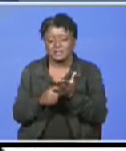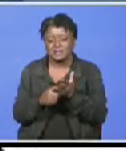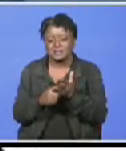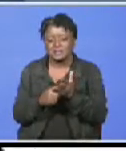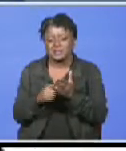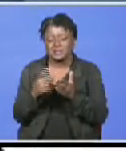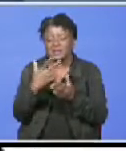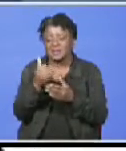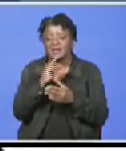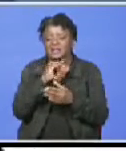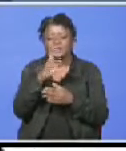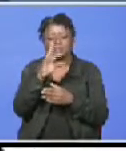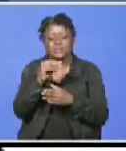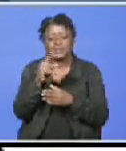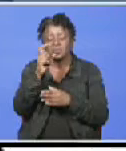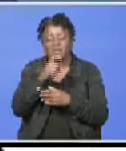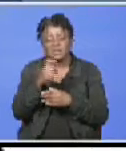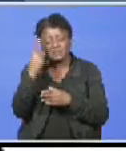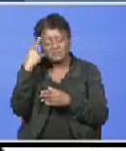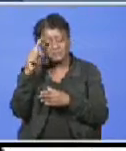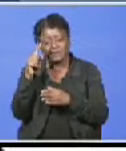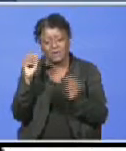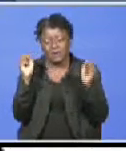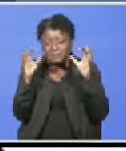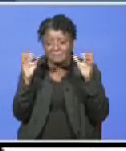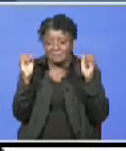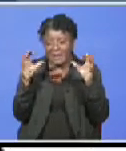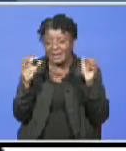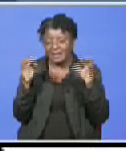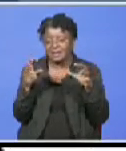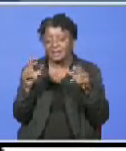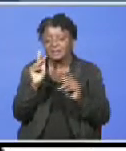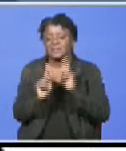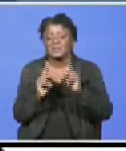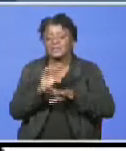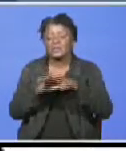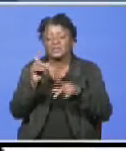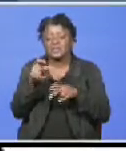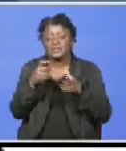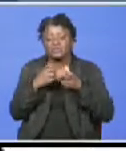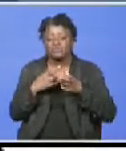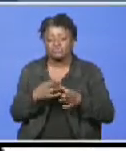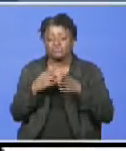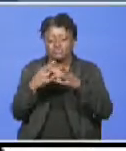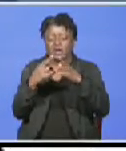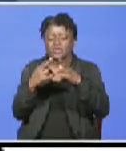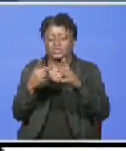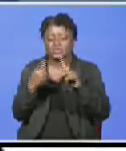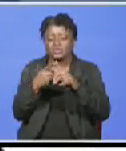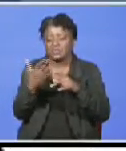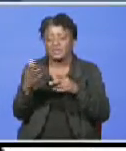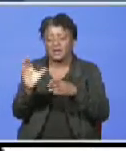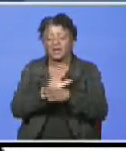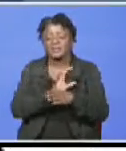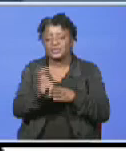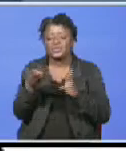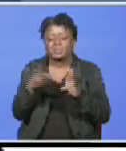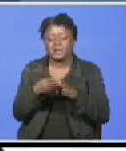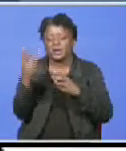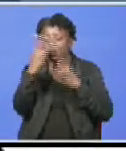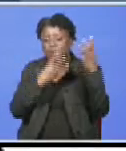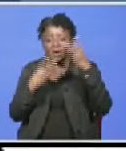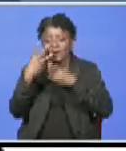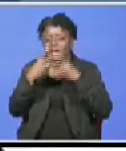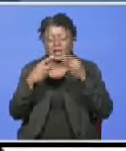this: there's no need for panic. The public doesn't have to rush to the commercial banks and worry about